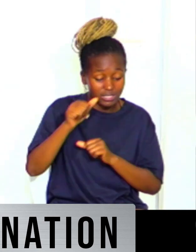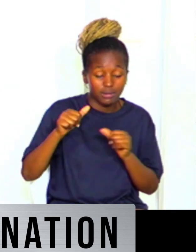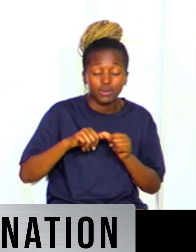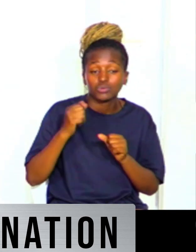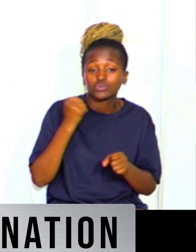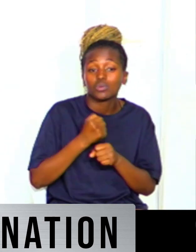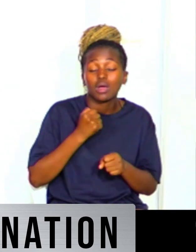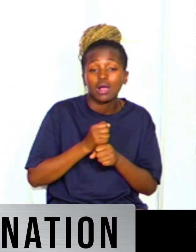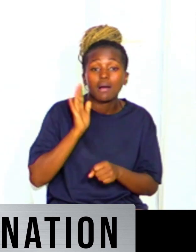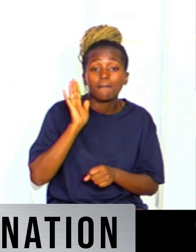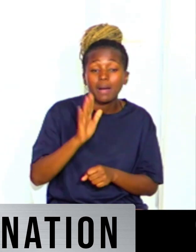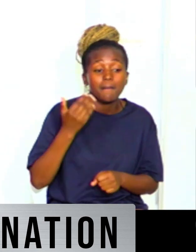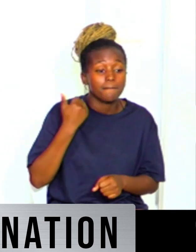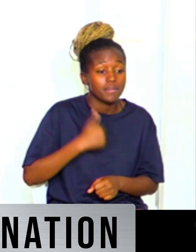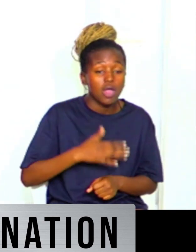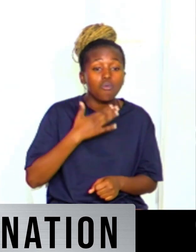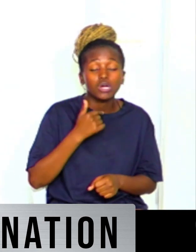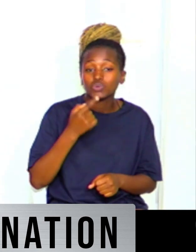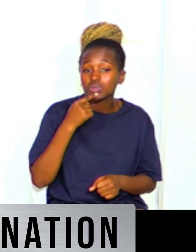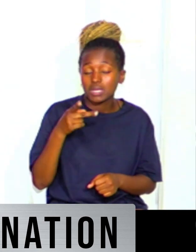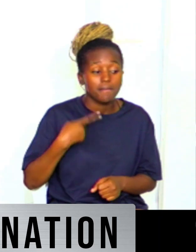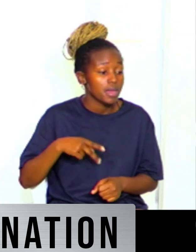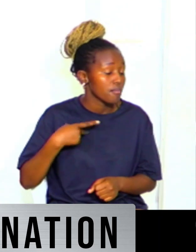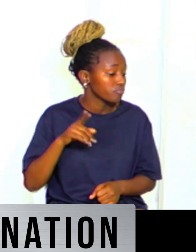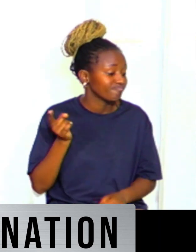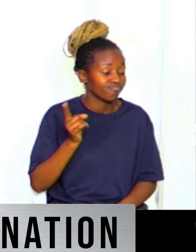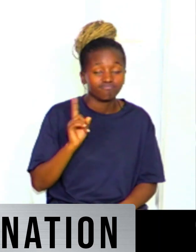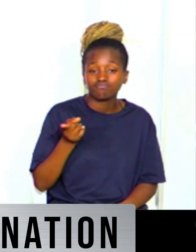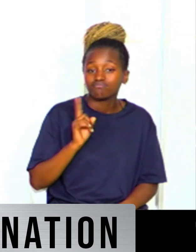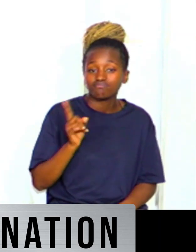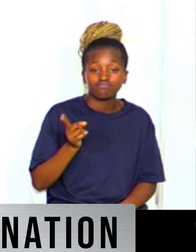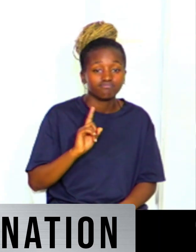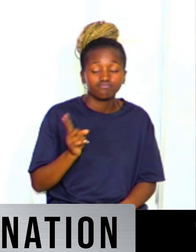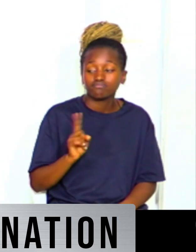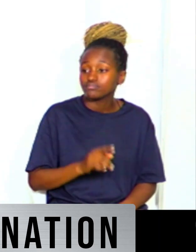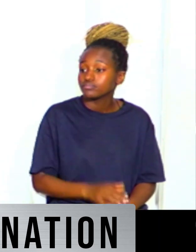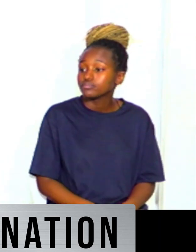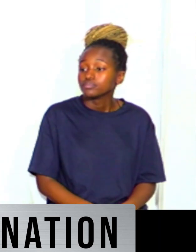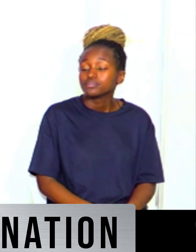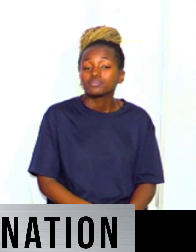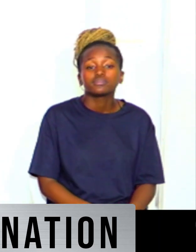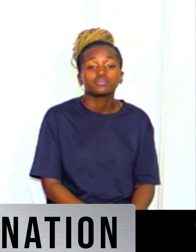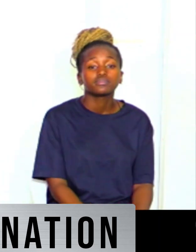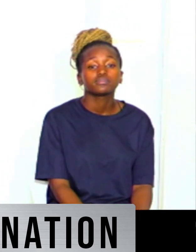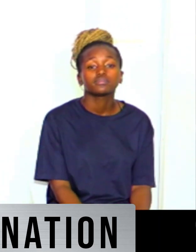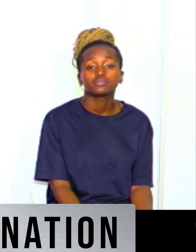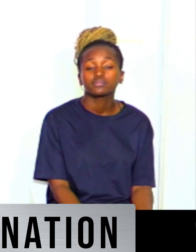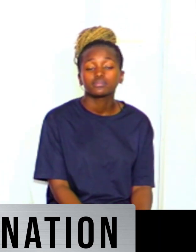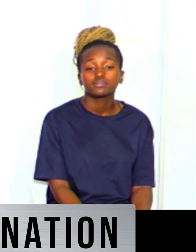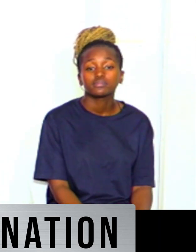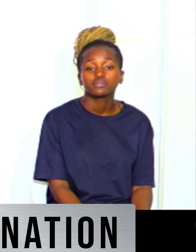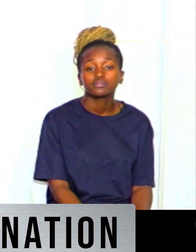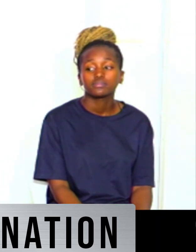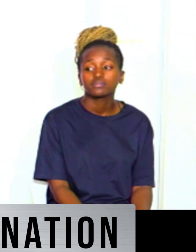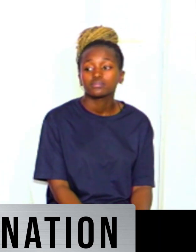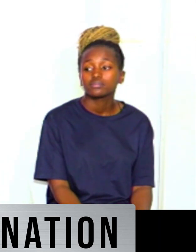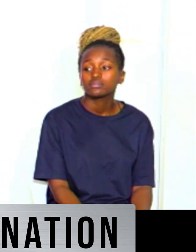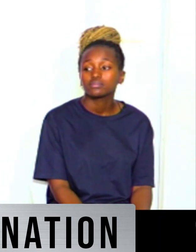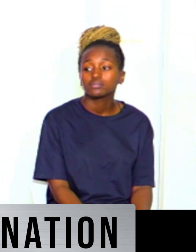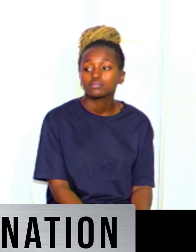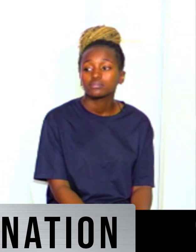Most of them, I don't want to name them, most of them. Yeah. Wanakuja wanasema that mimi nitawapigania, nitawafanyia hivi, nitawaletea